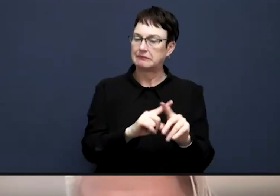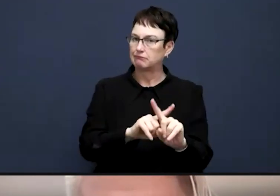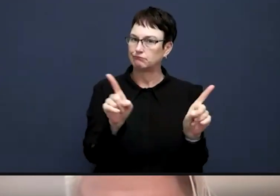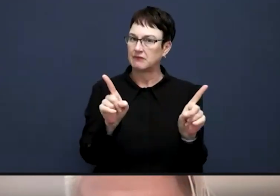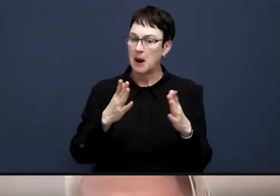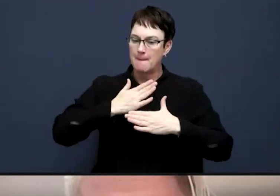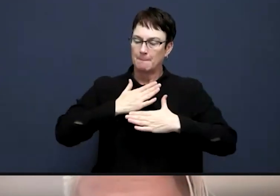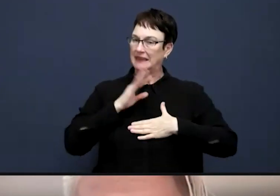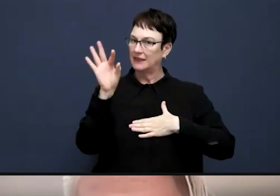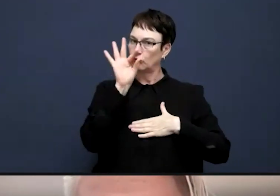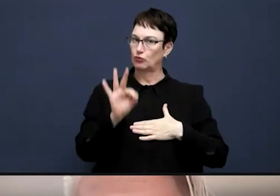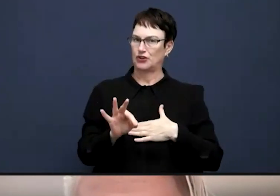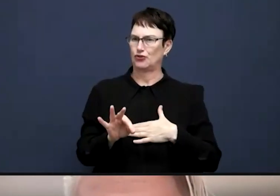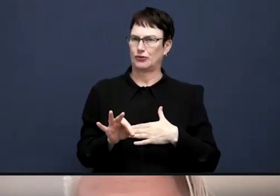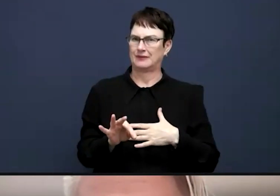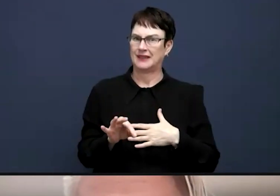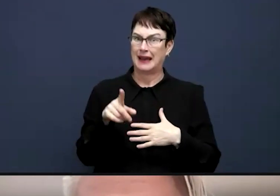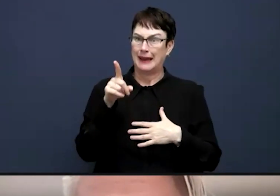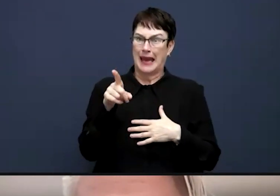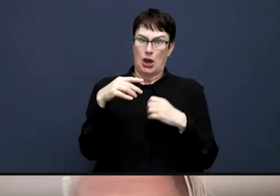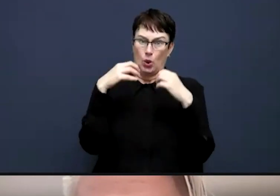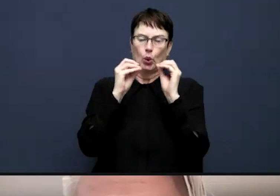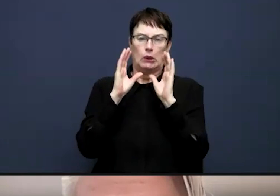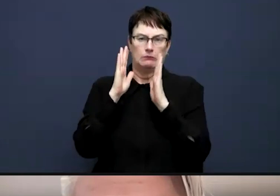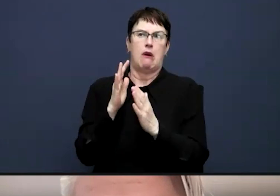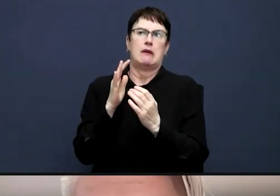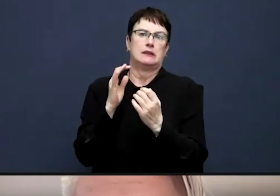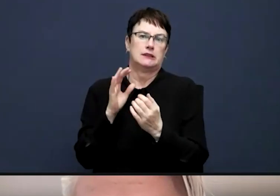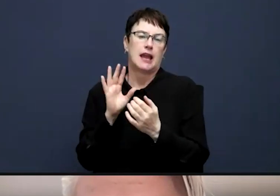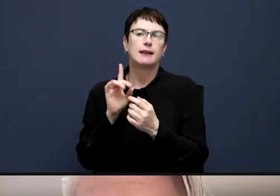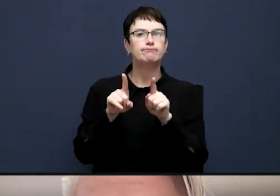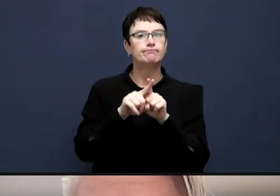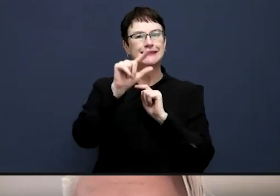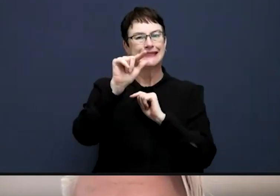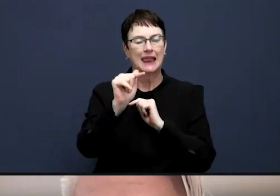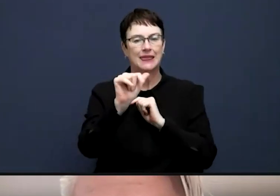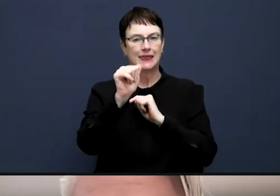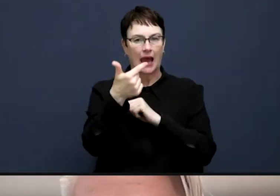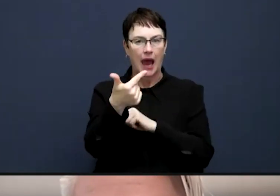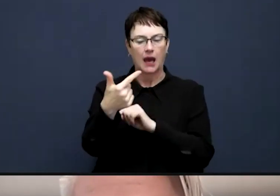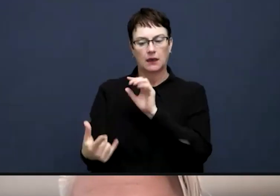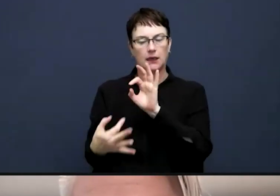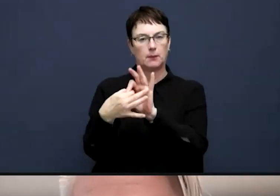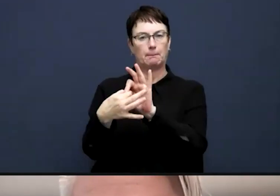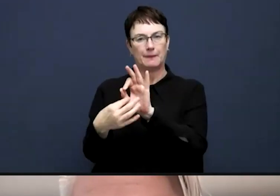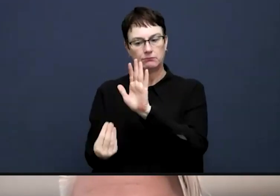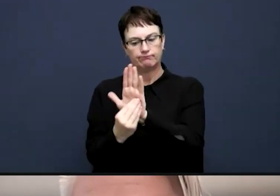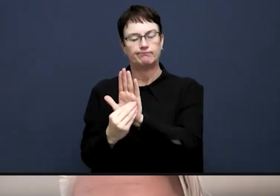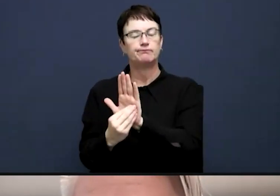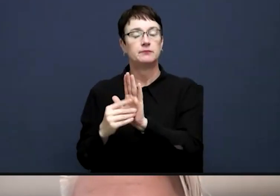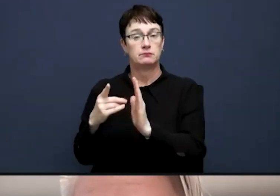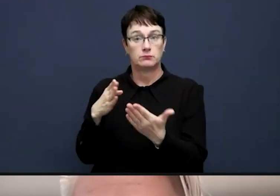like a basic needs and it's not yet solved because everybody's coming with apps, things that nobody